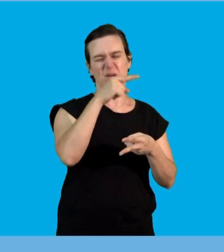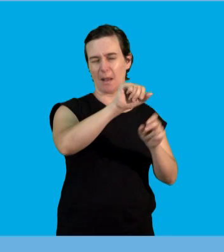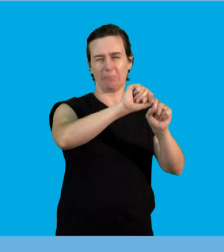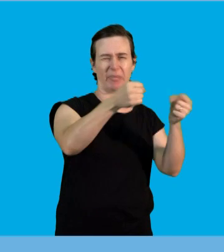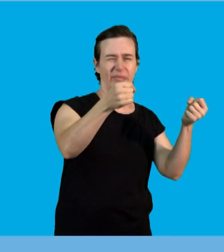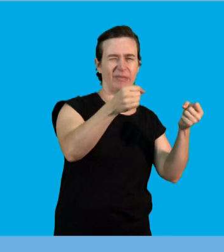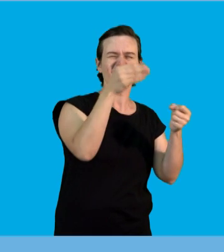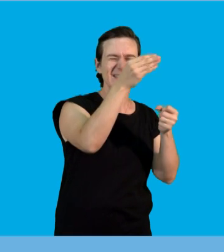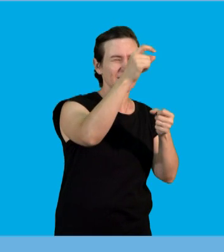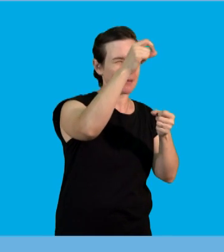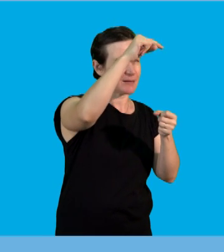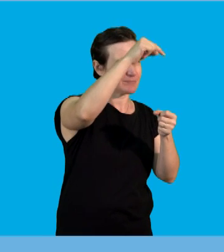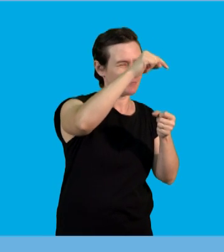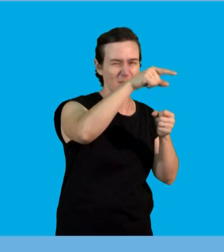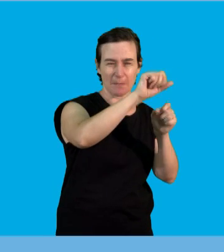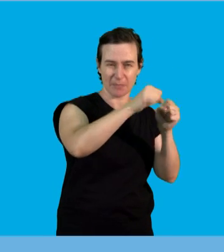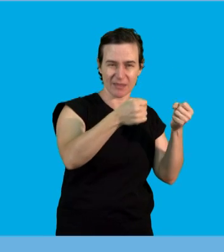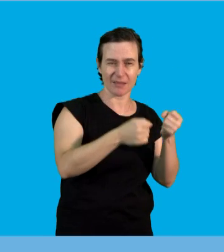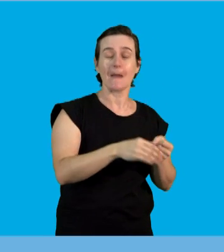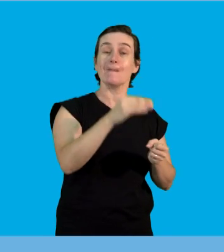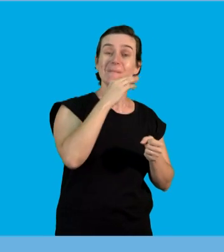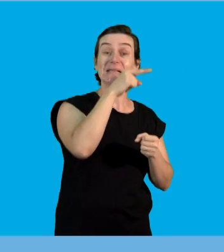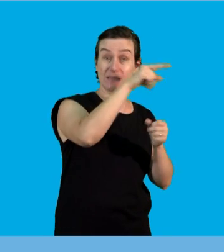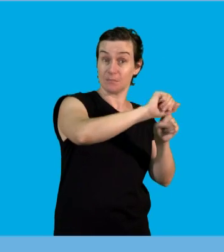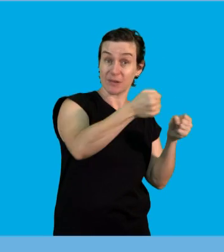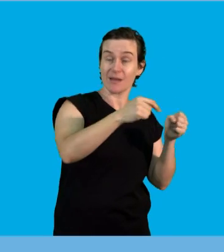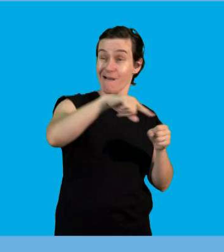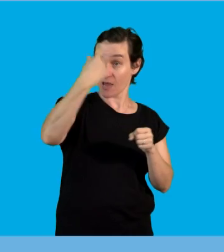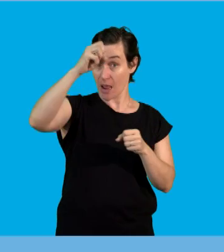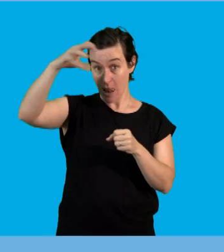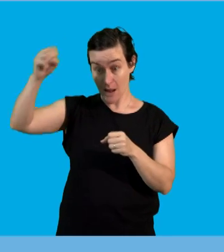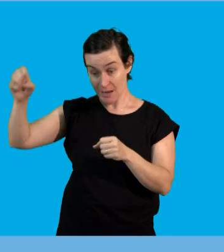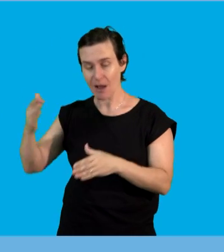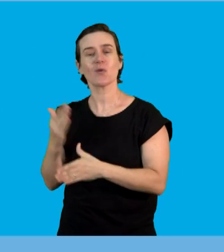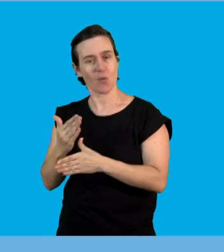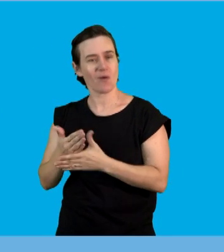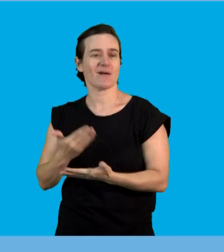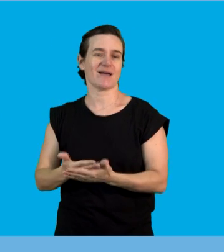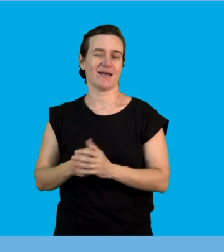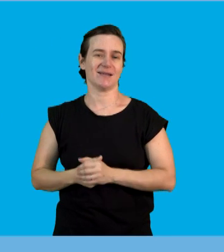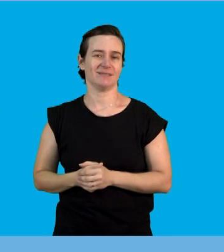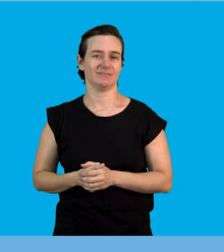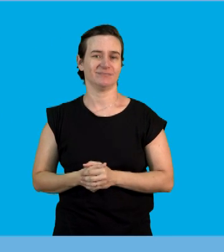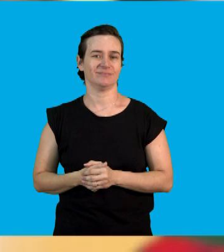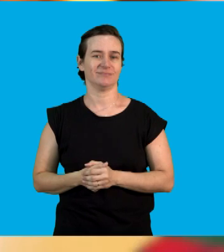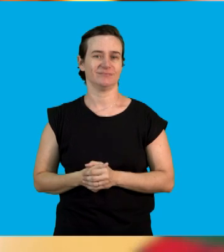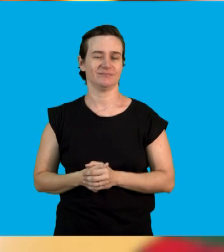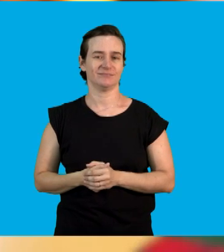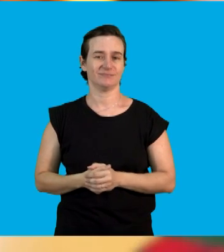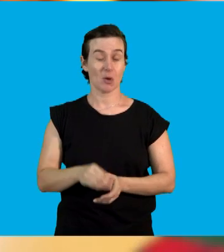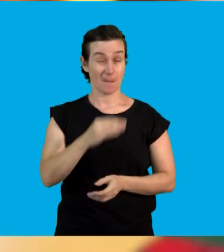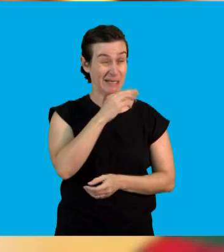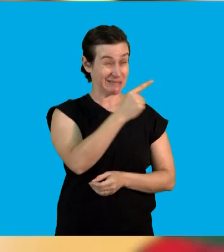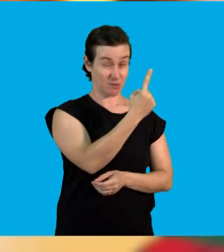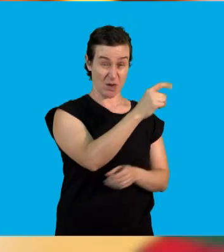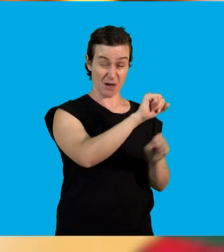one parallel branch is going to be eliminated. The rest of the lights will remain on. So if one light bulb breaks, only that